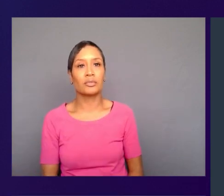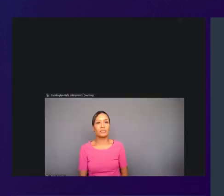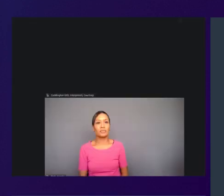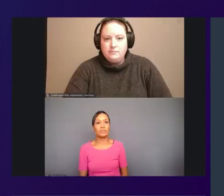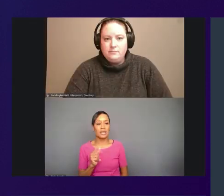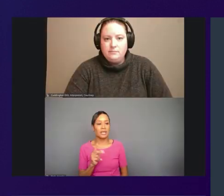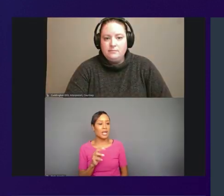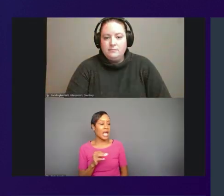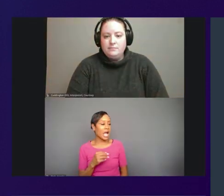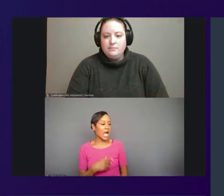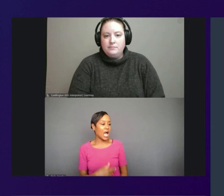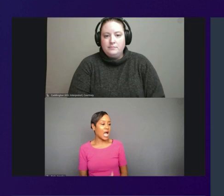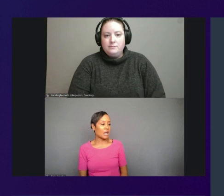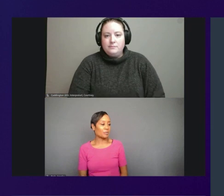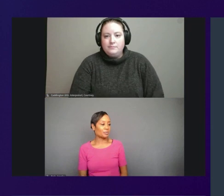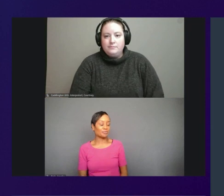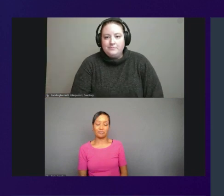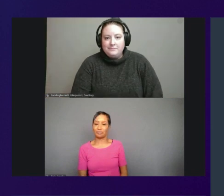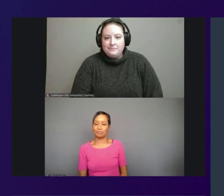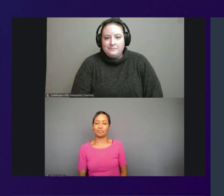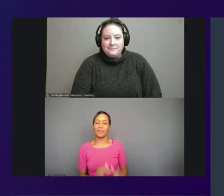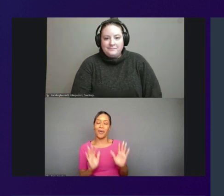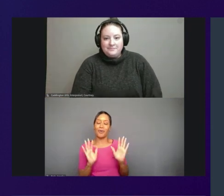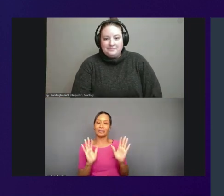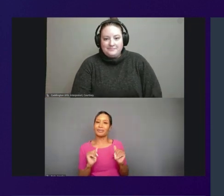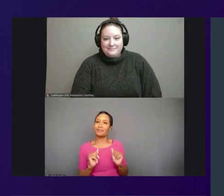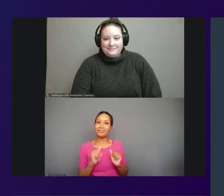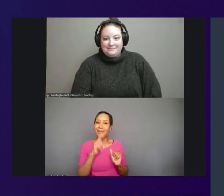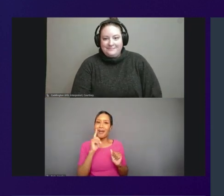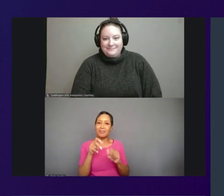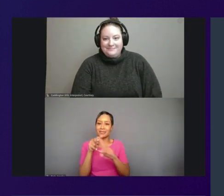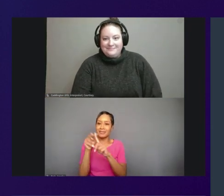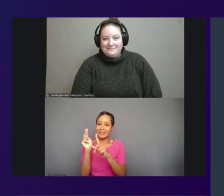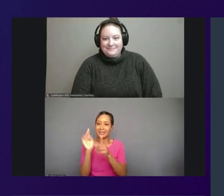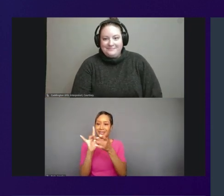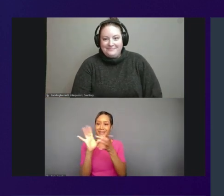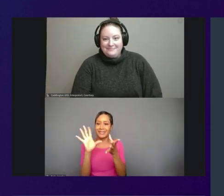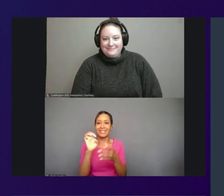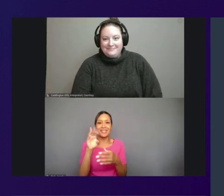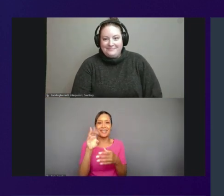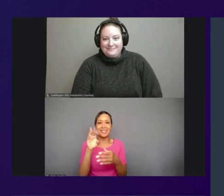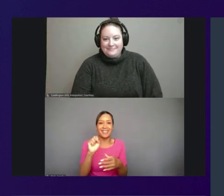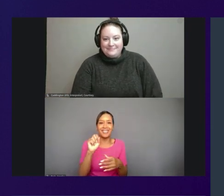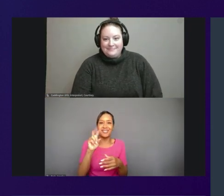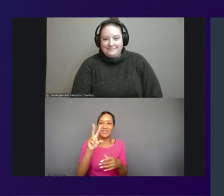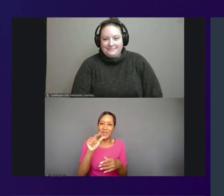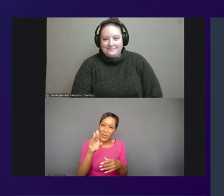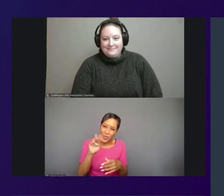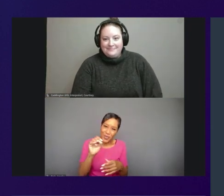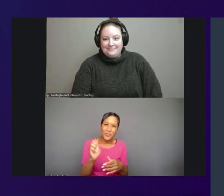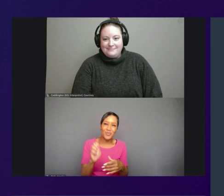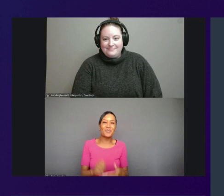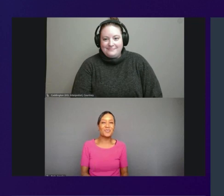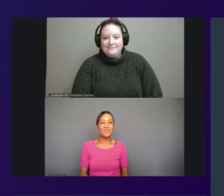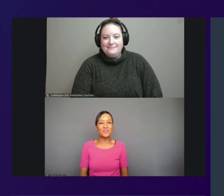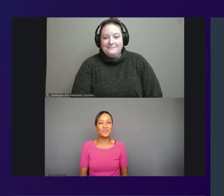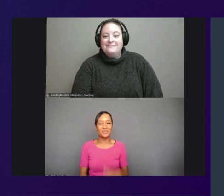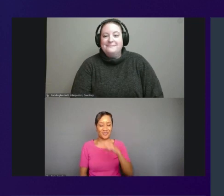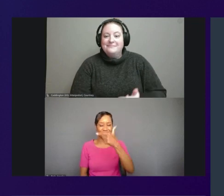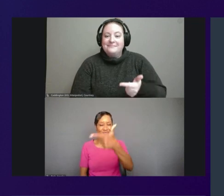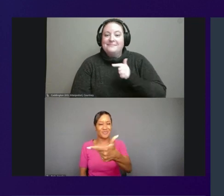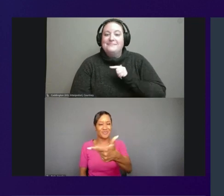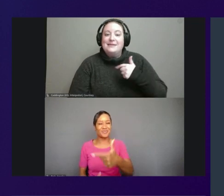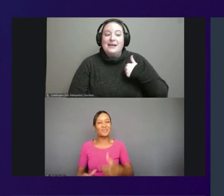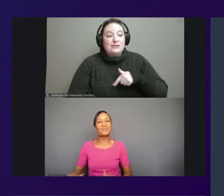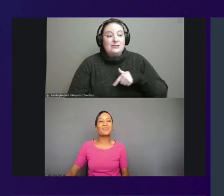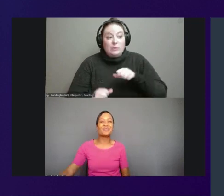That's awesome. You know, don't have to go through and just like disconnect or detach an EBS volume. But as we continue to go, is it